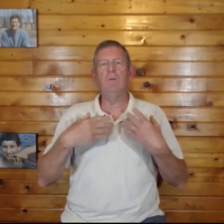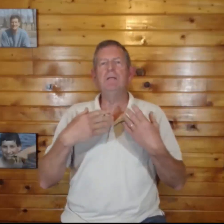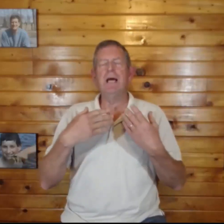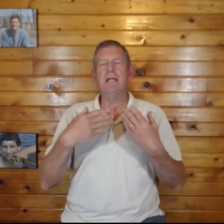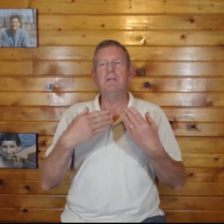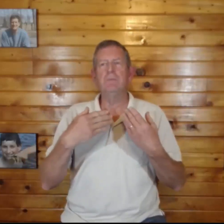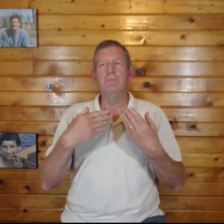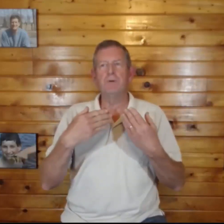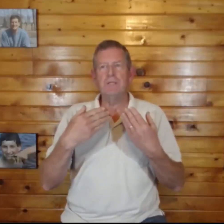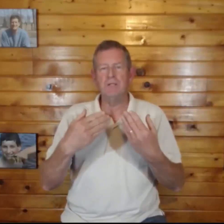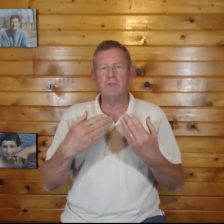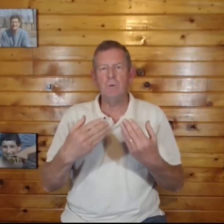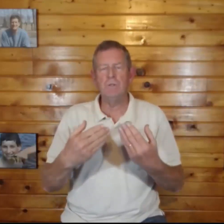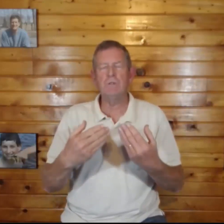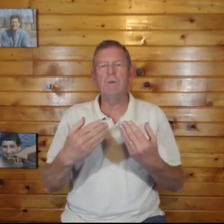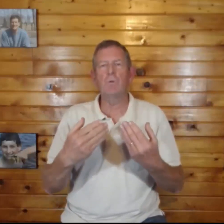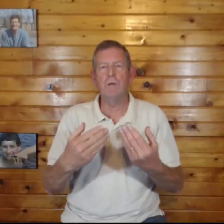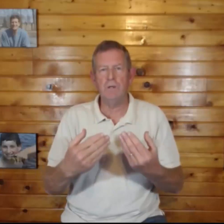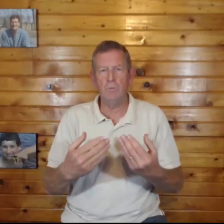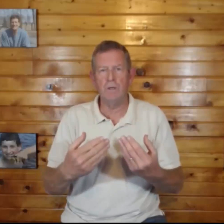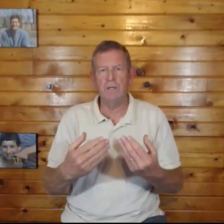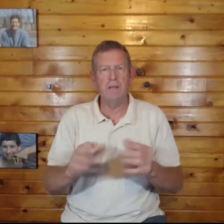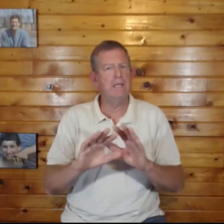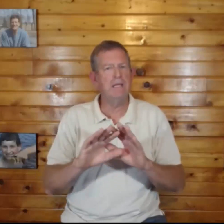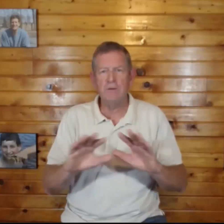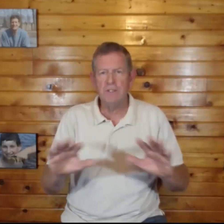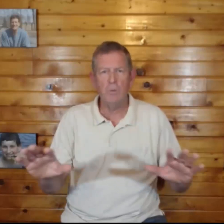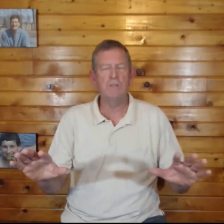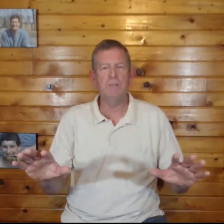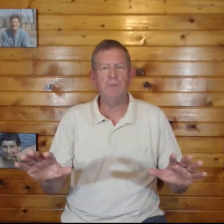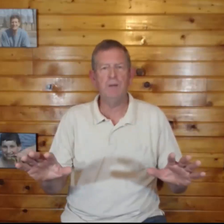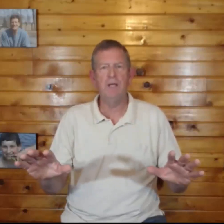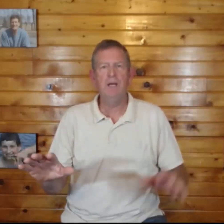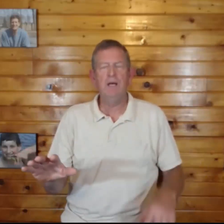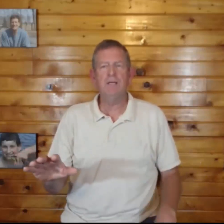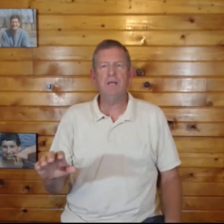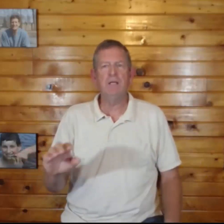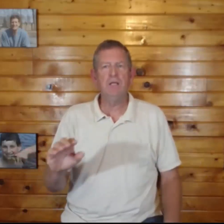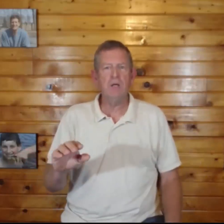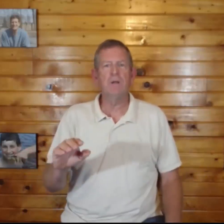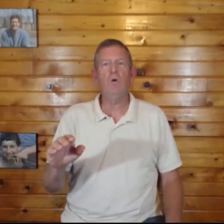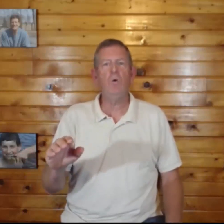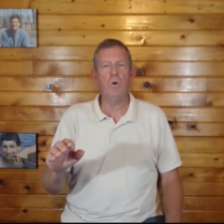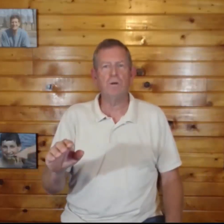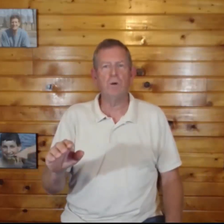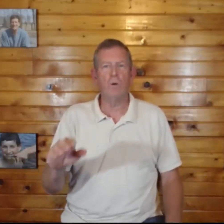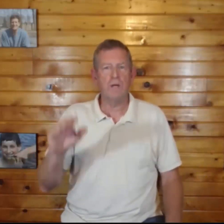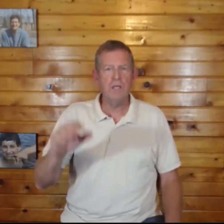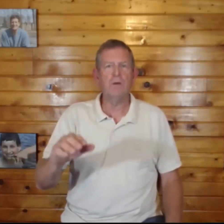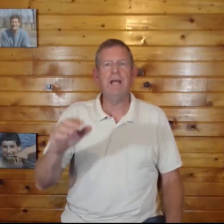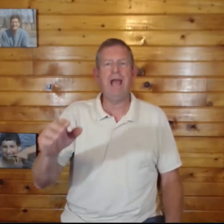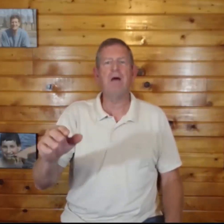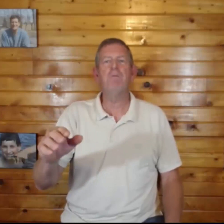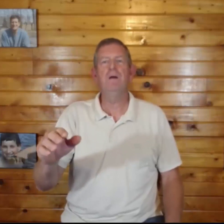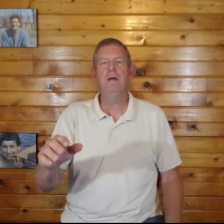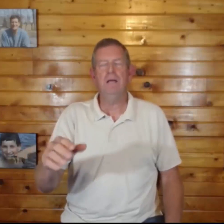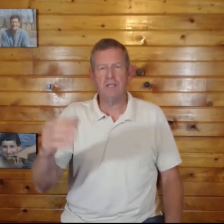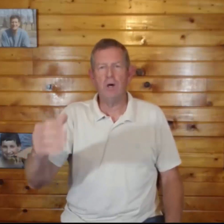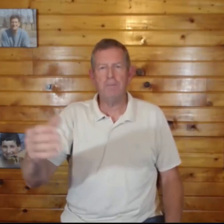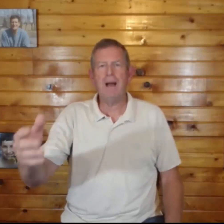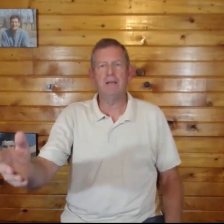I would not present students with a written word. They would never see words in print until a year and a quarter or a year and a